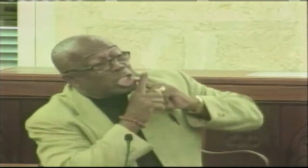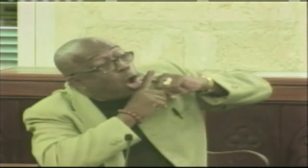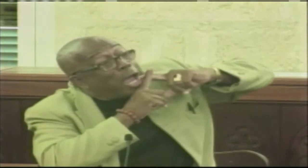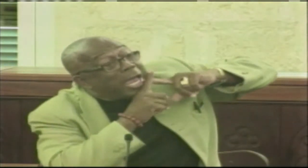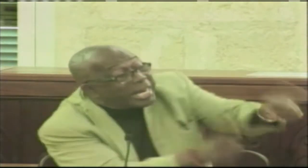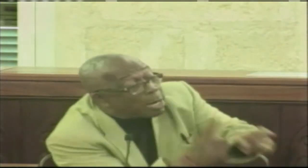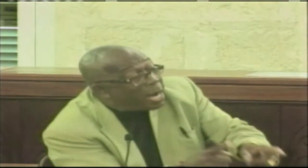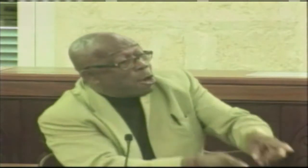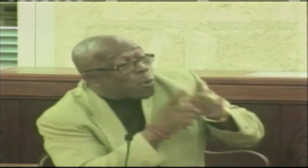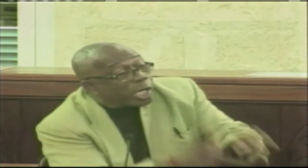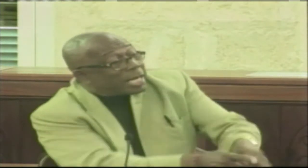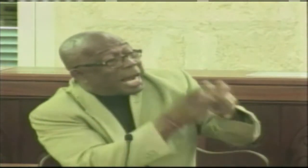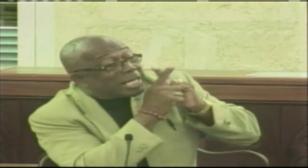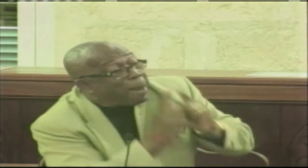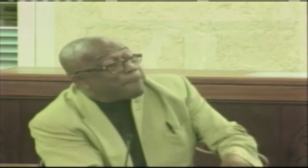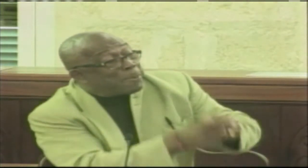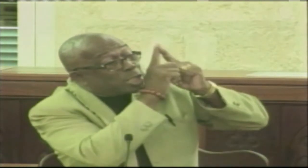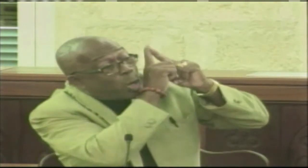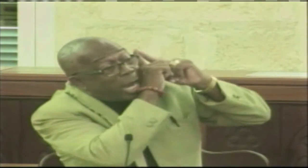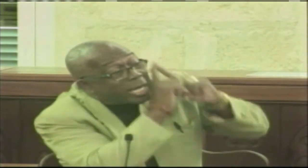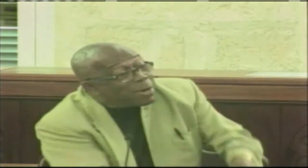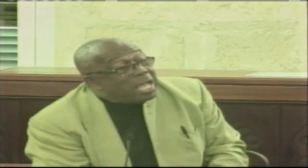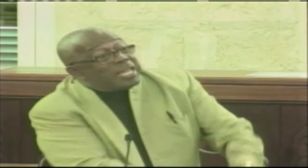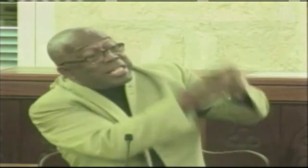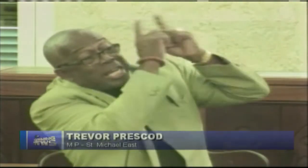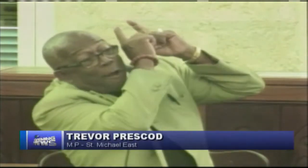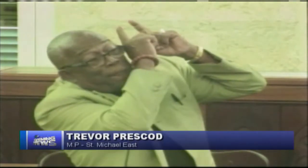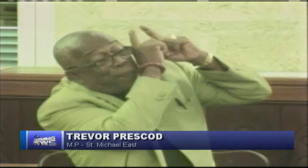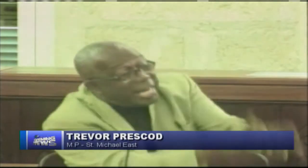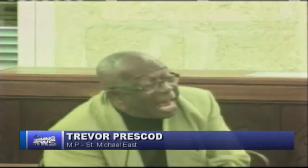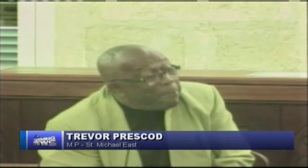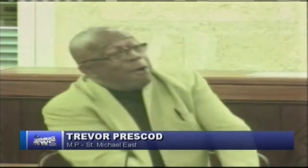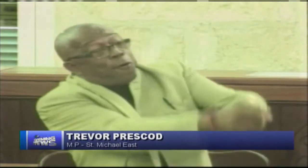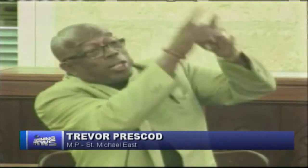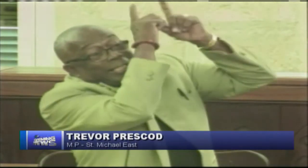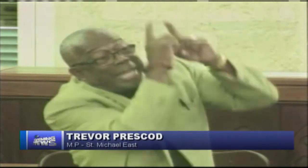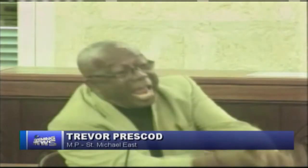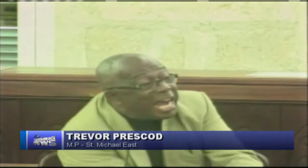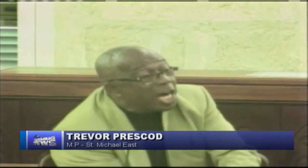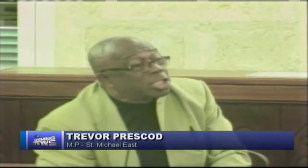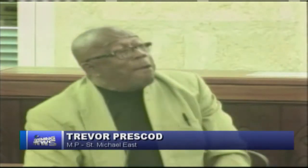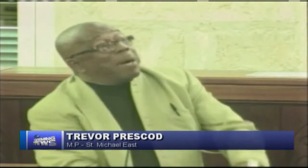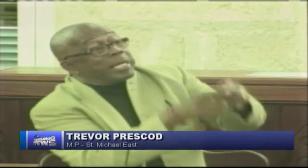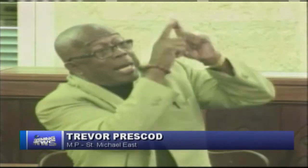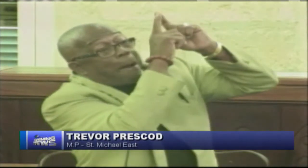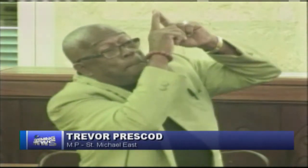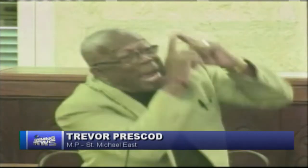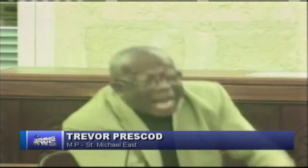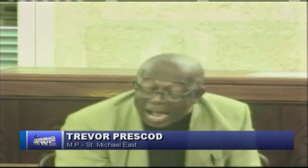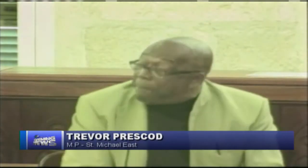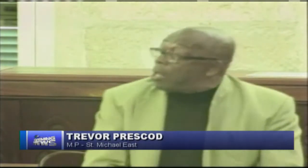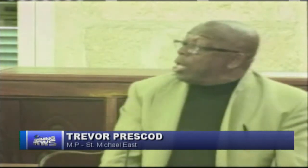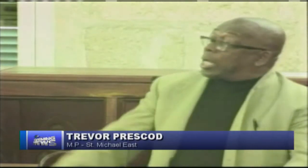people so ignorant, working class black people so ignorant, you did not feed them for 10 years, but you get them a